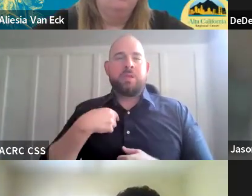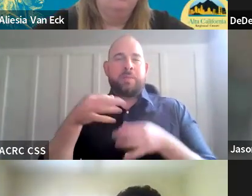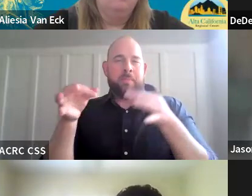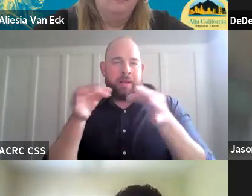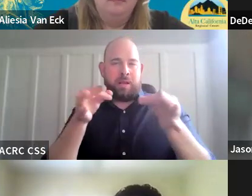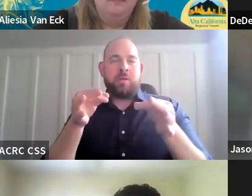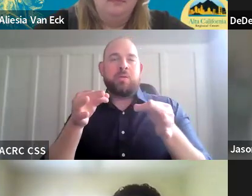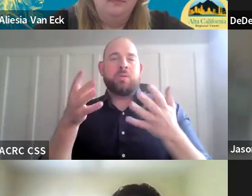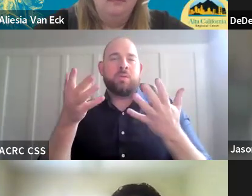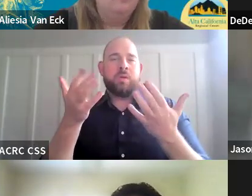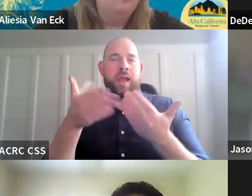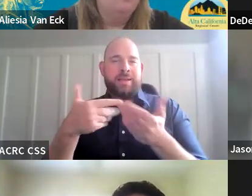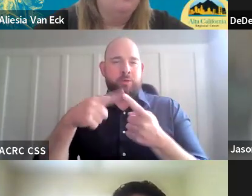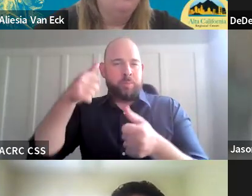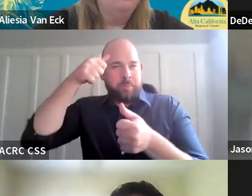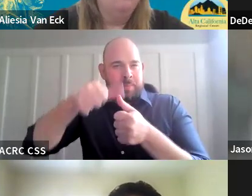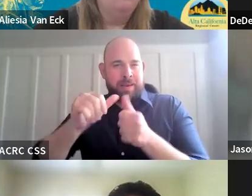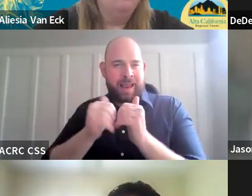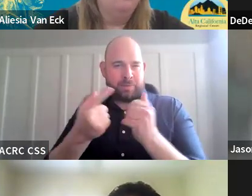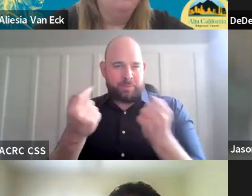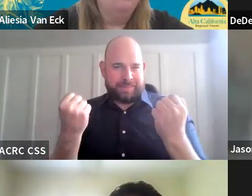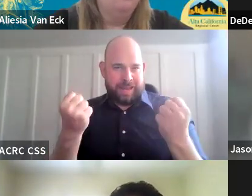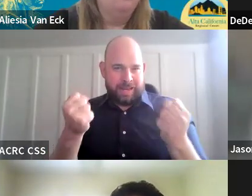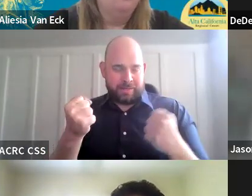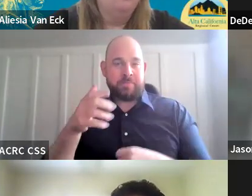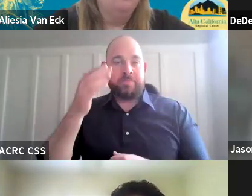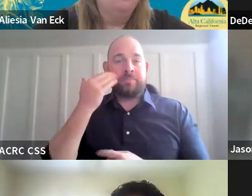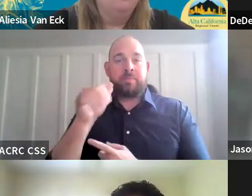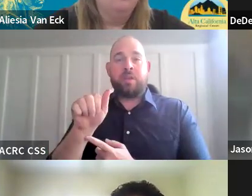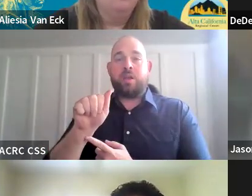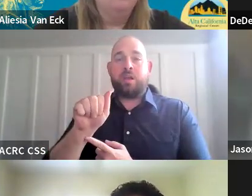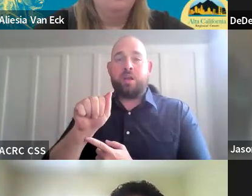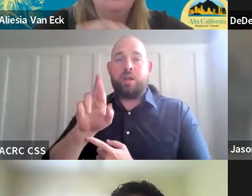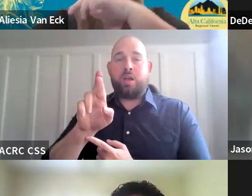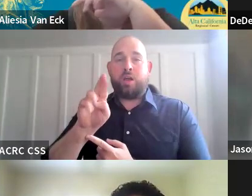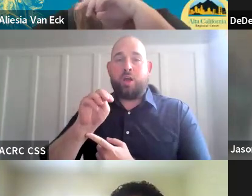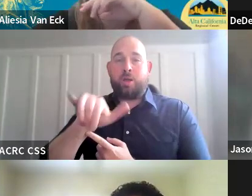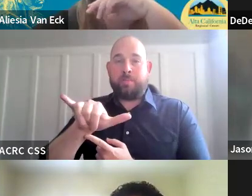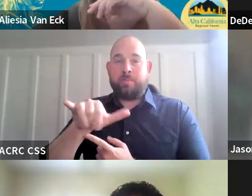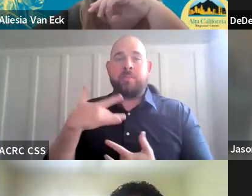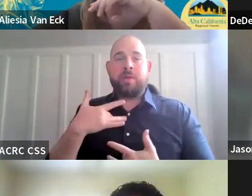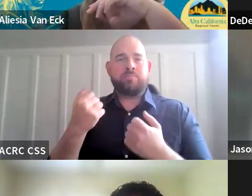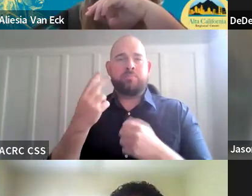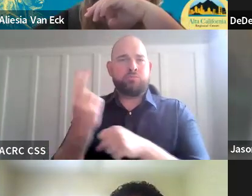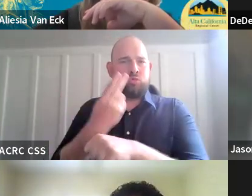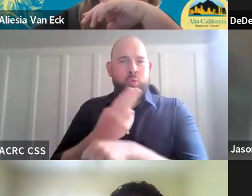one, the sign for army. I'll give it a little explanation. It'll help it to be easier to remember how to sign it.